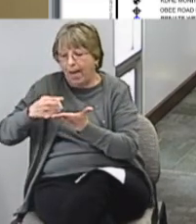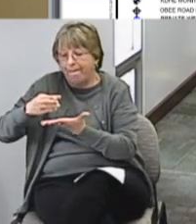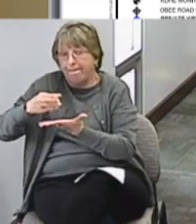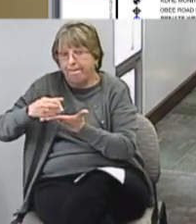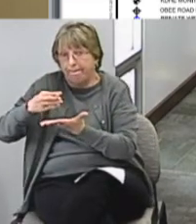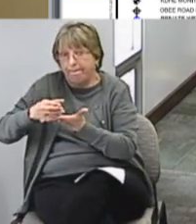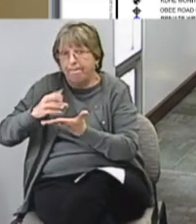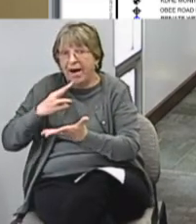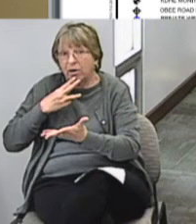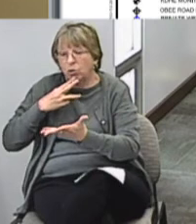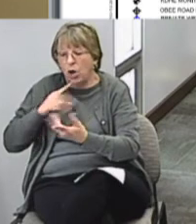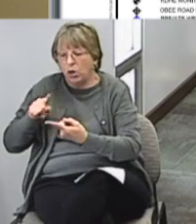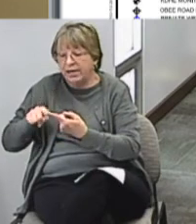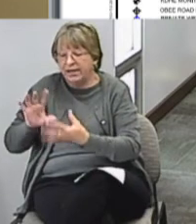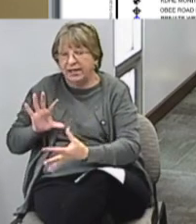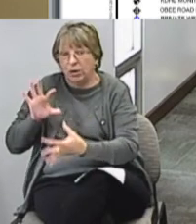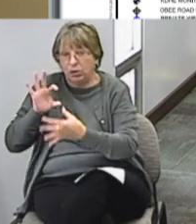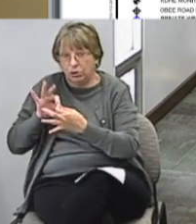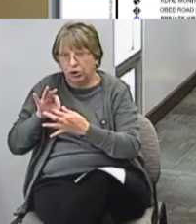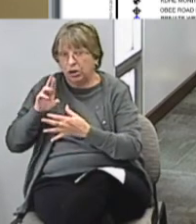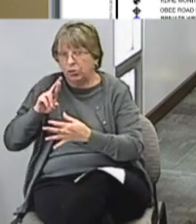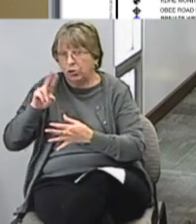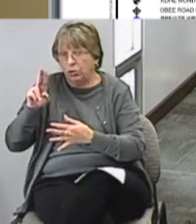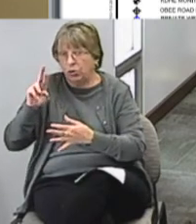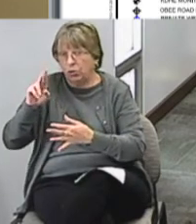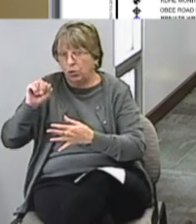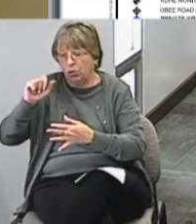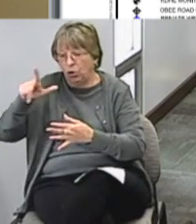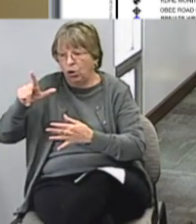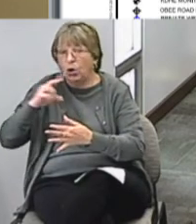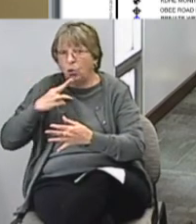hooked up to the rural water district water line.